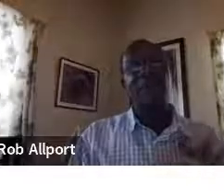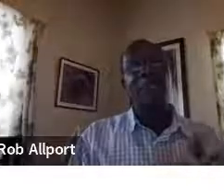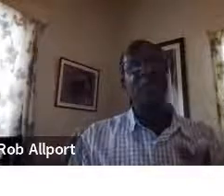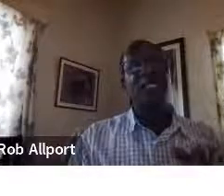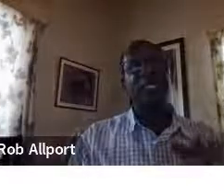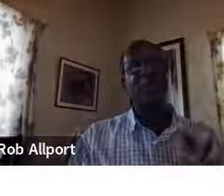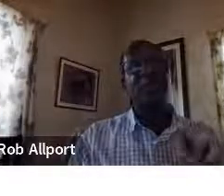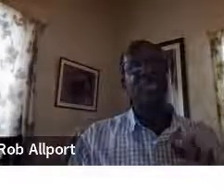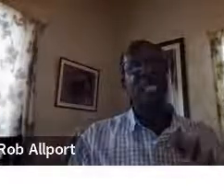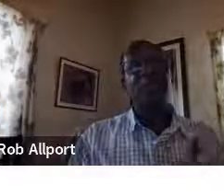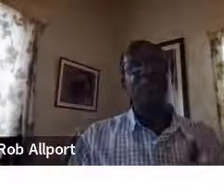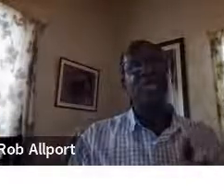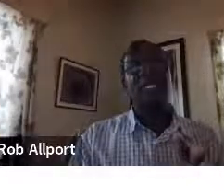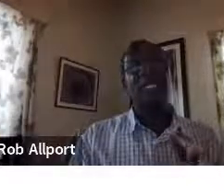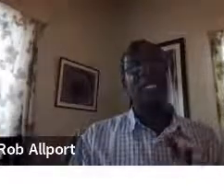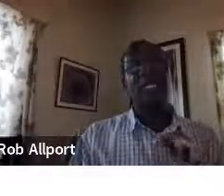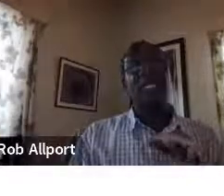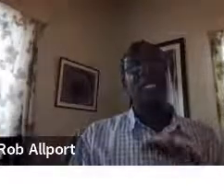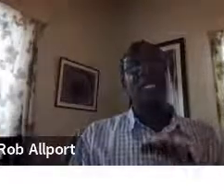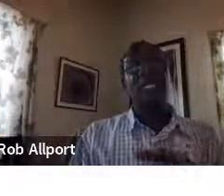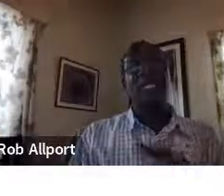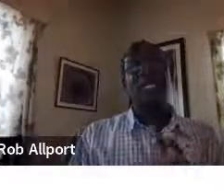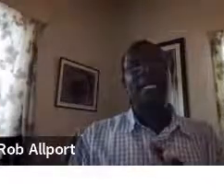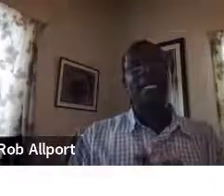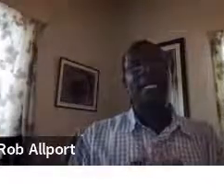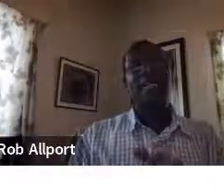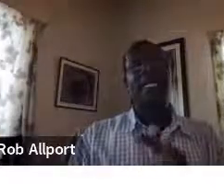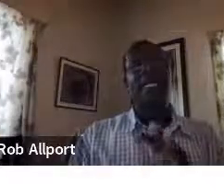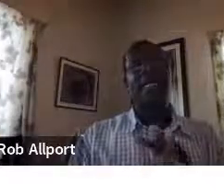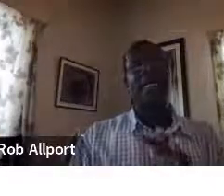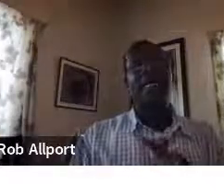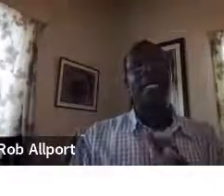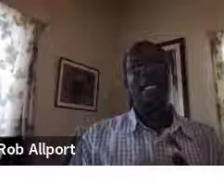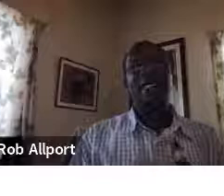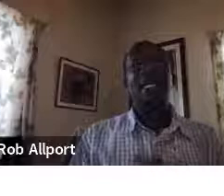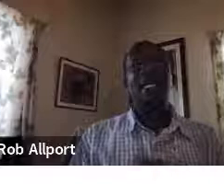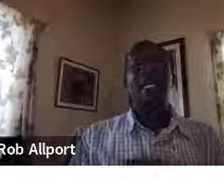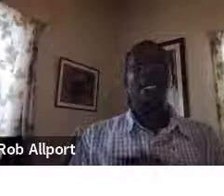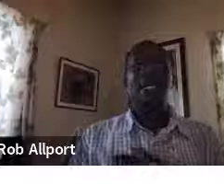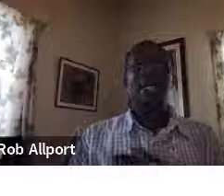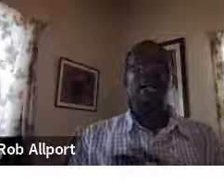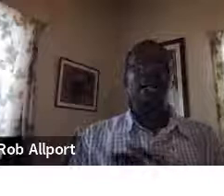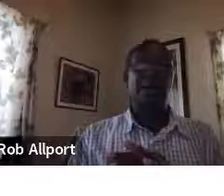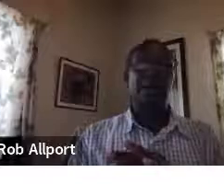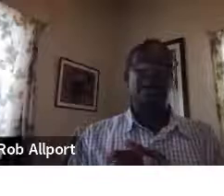some information that also starts showing that certain areas, even the fertilizer